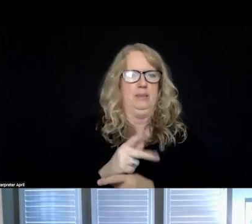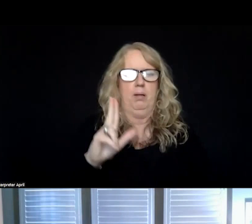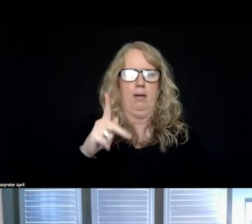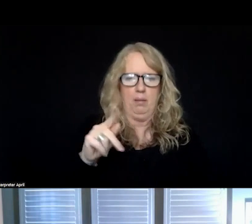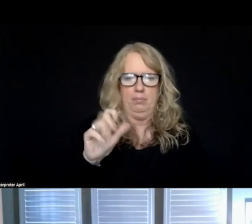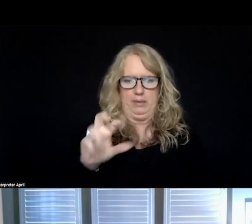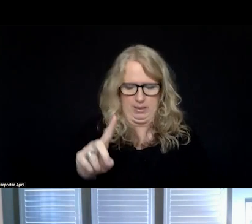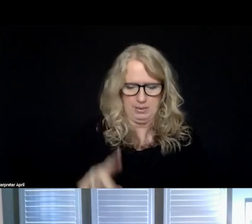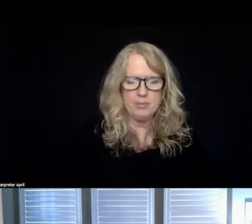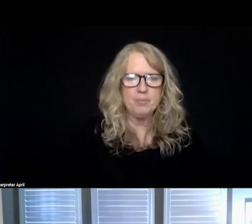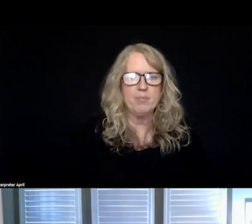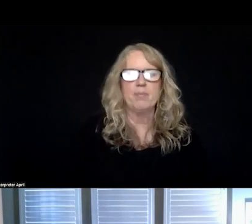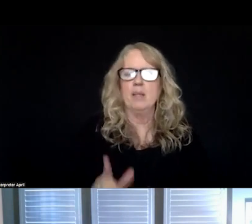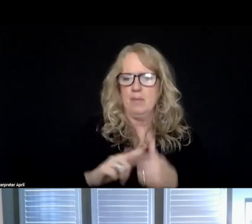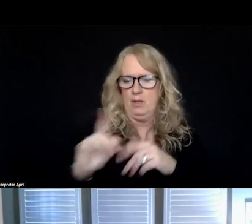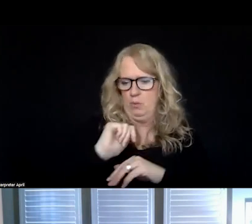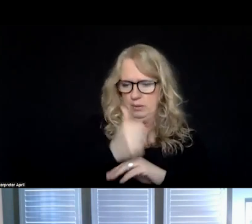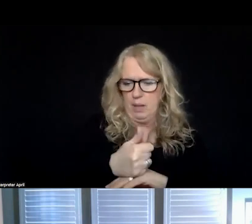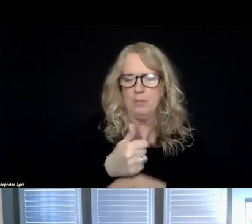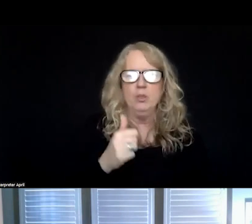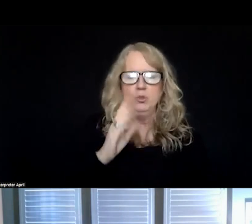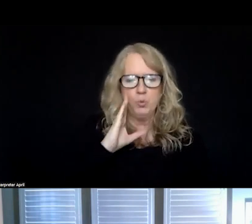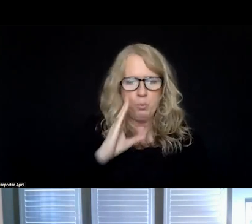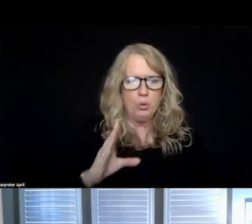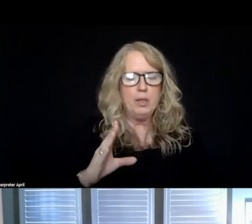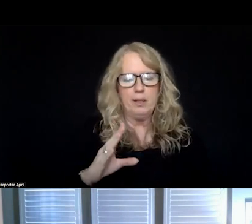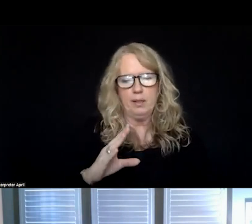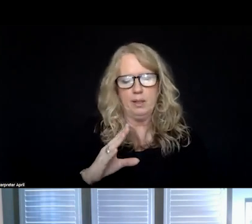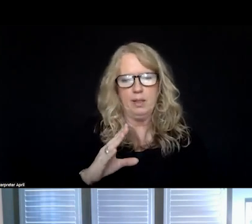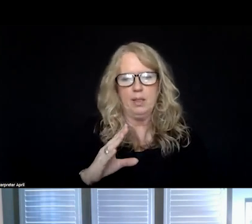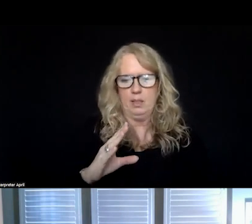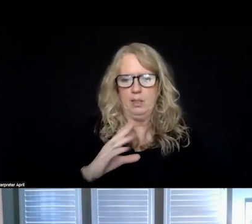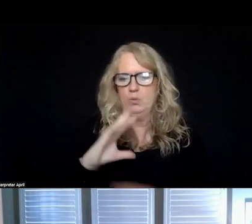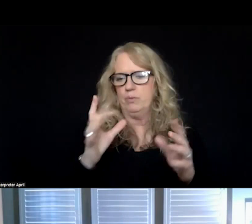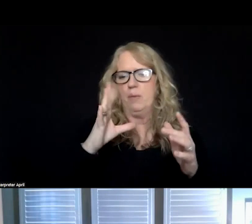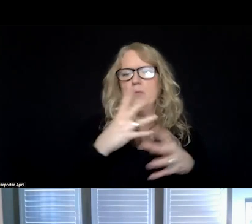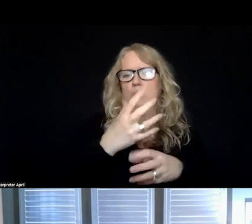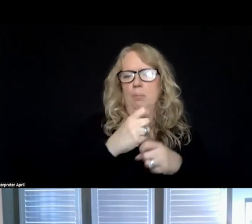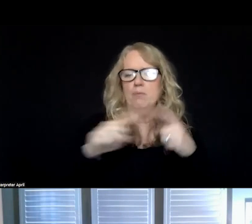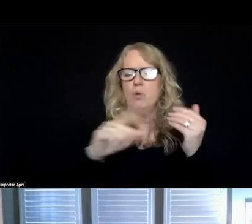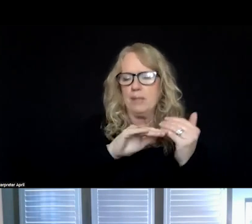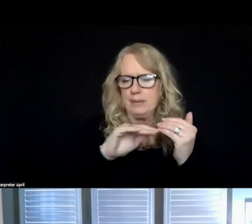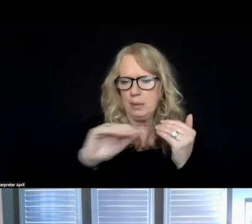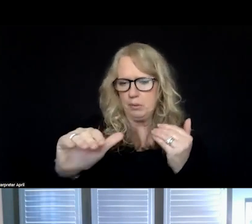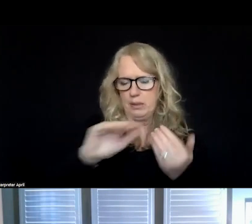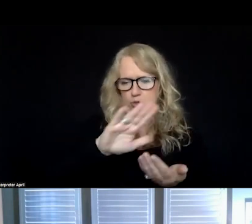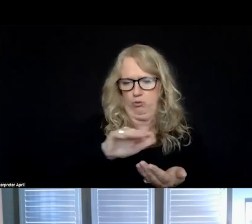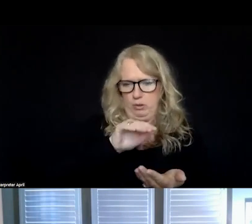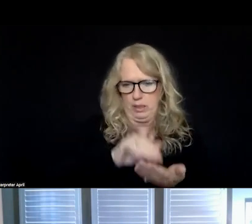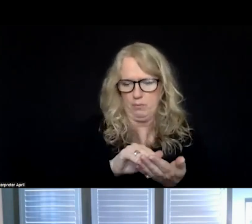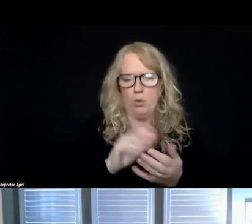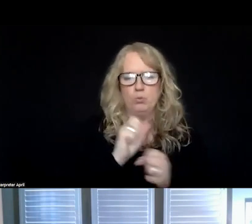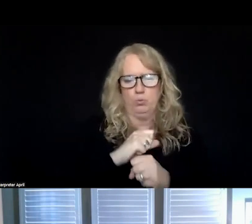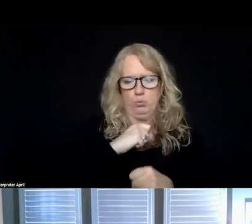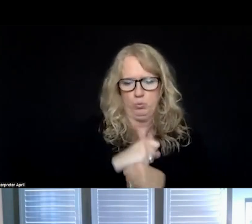that year, we established that there would be crisis receiving stabilization centers to make